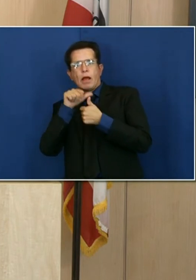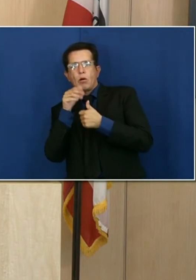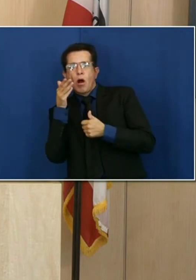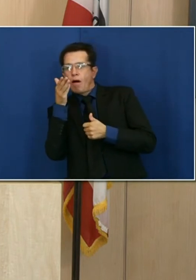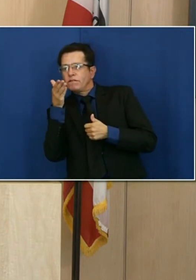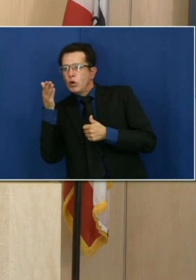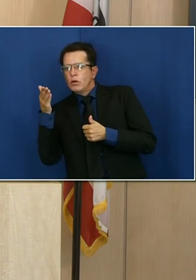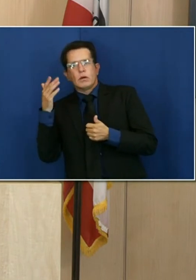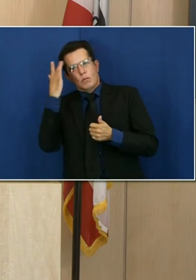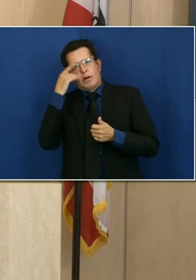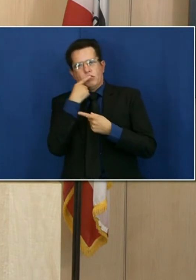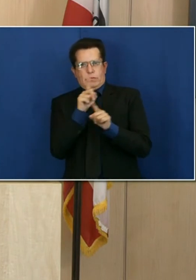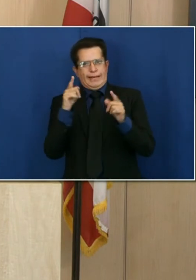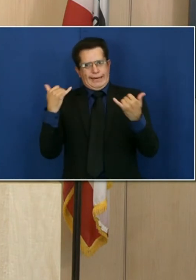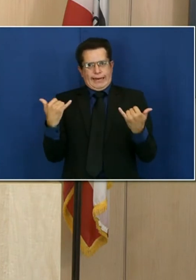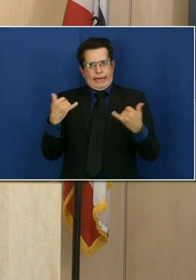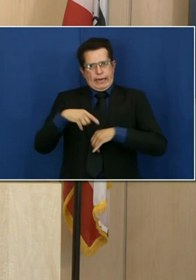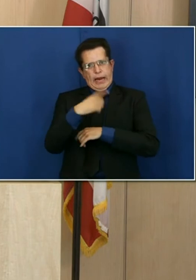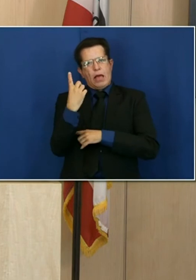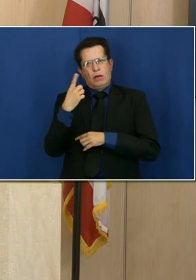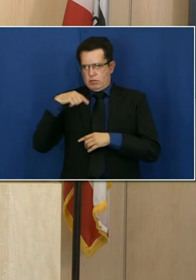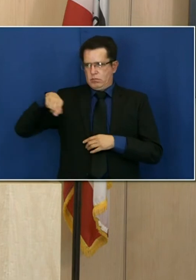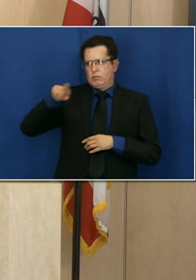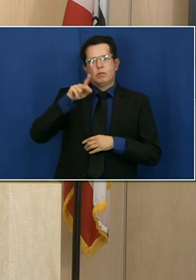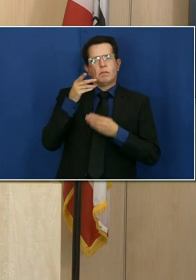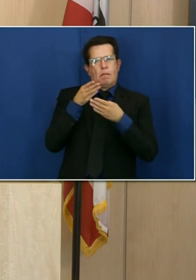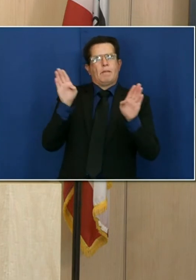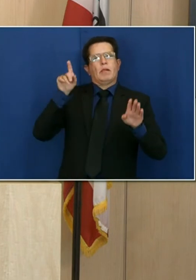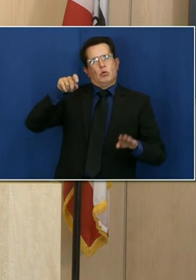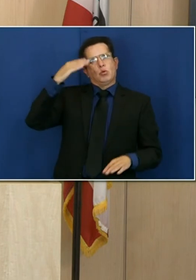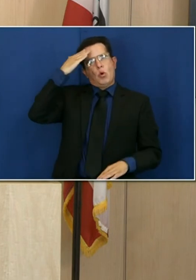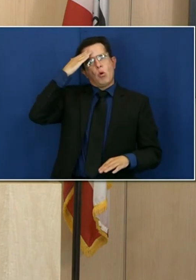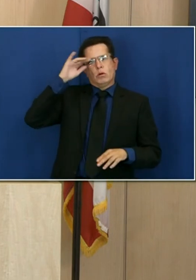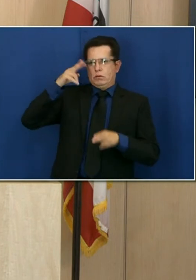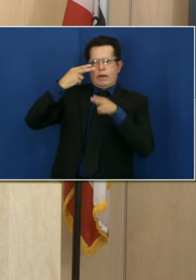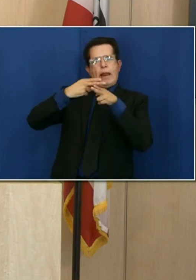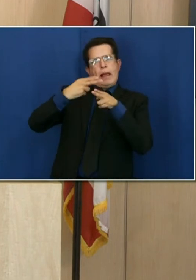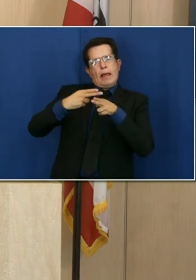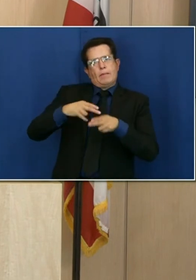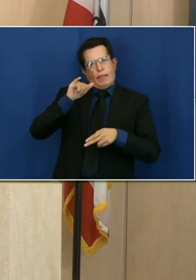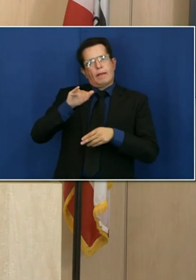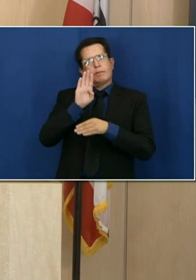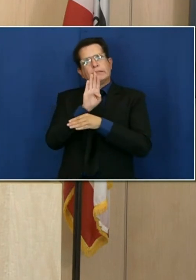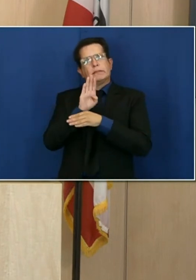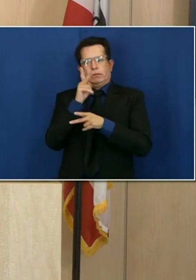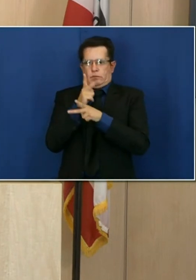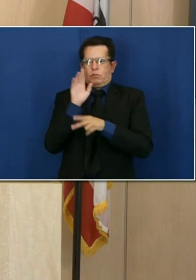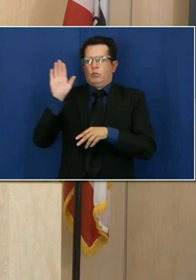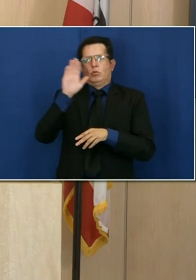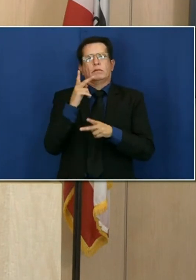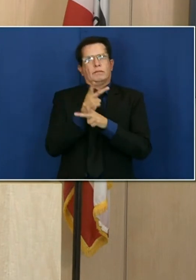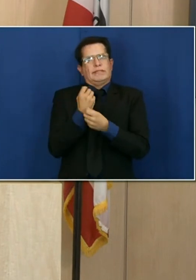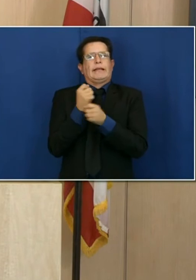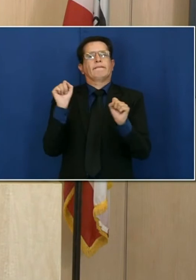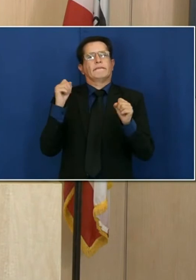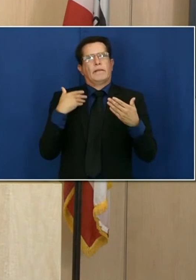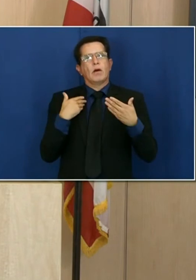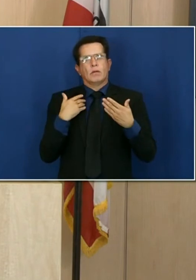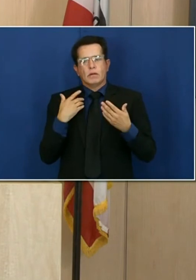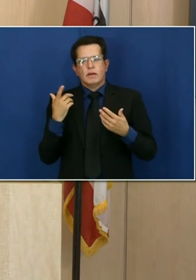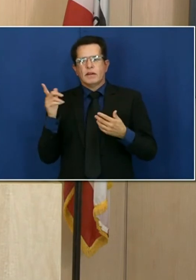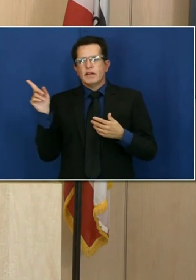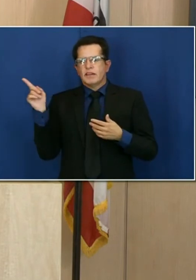the public know to deserve that these businesses are being served today, if nothing else, for their own health and safety? I'm not